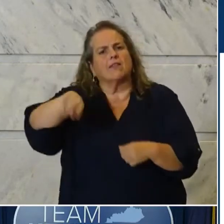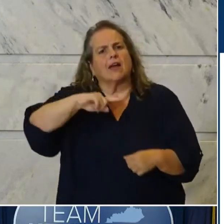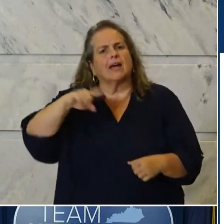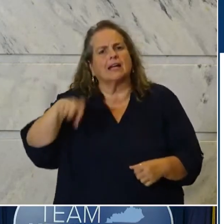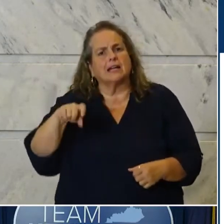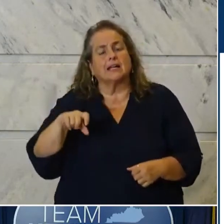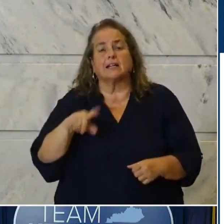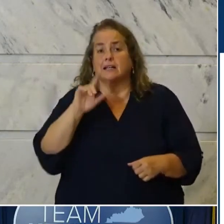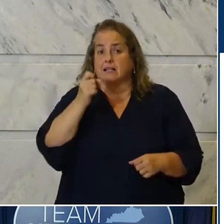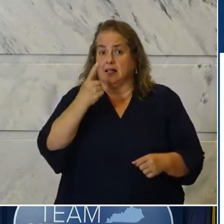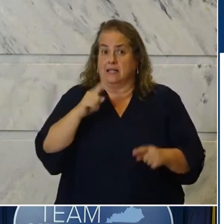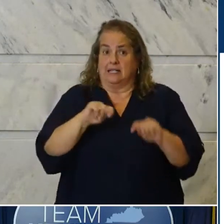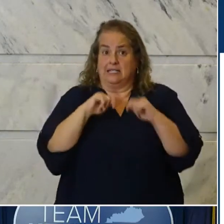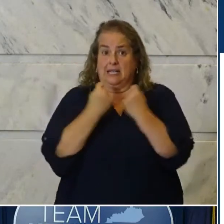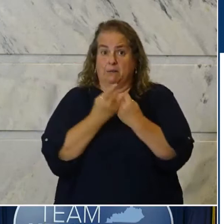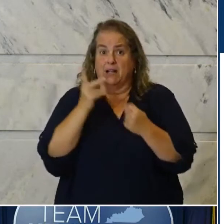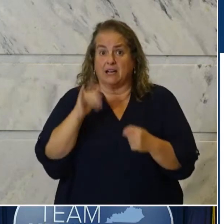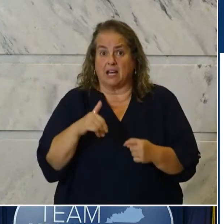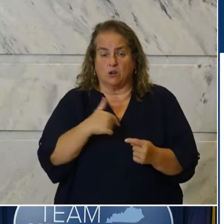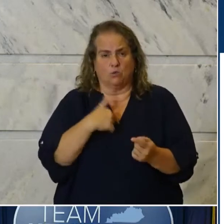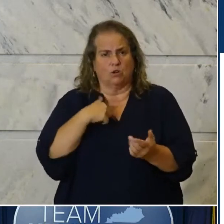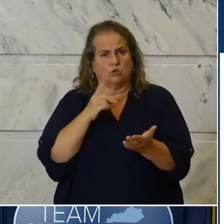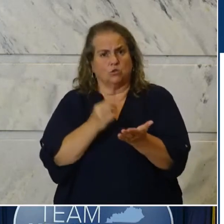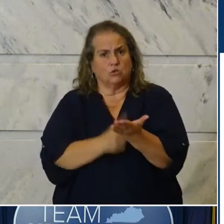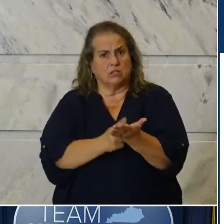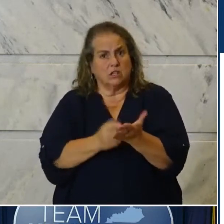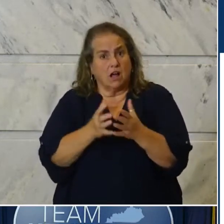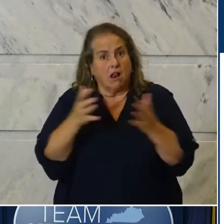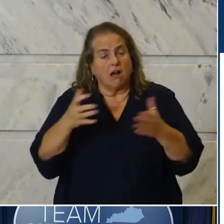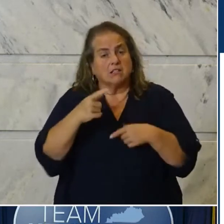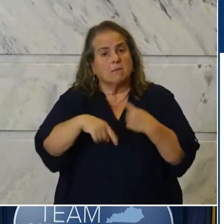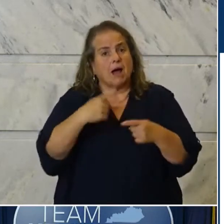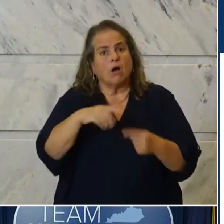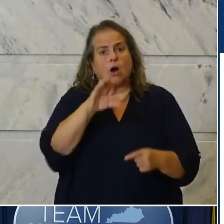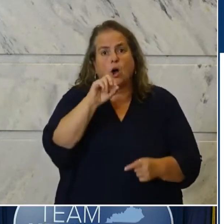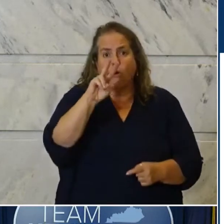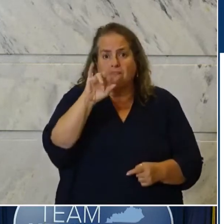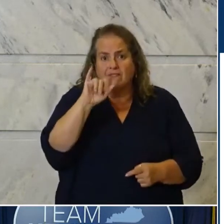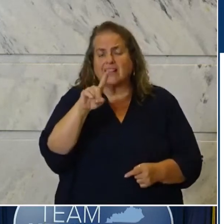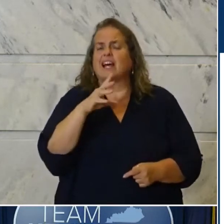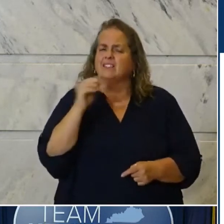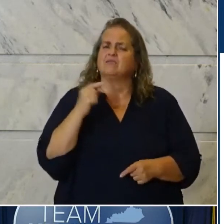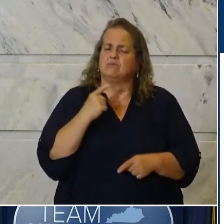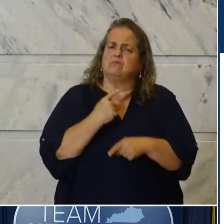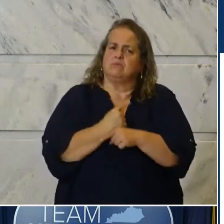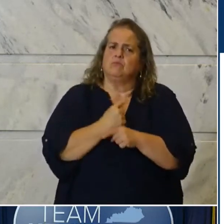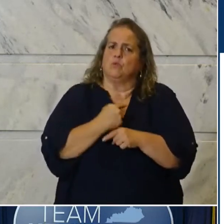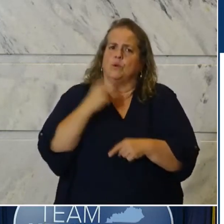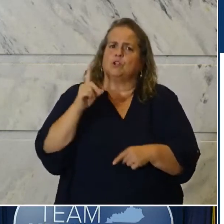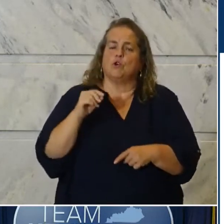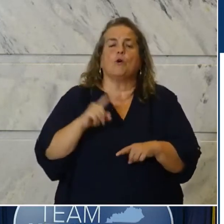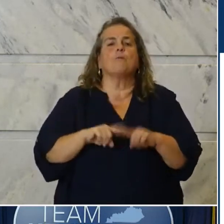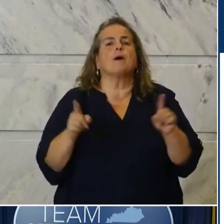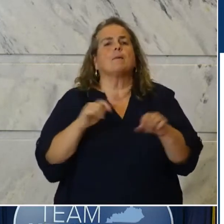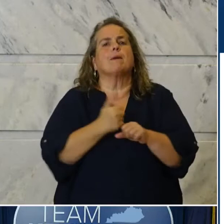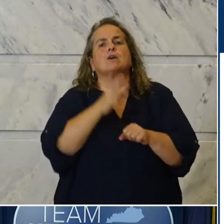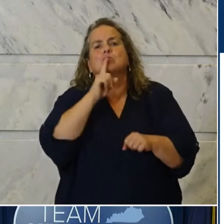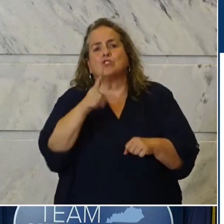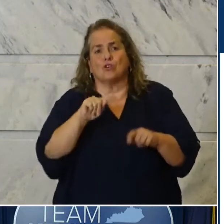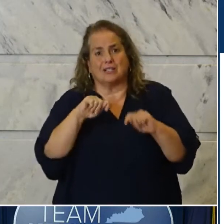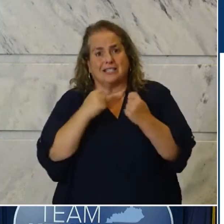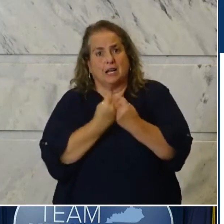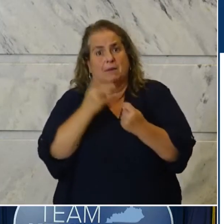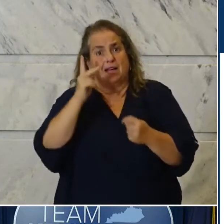Team Kentucky, we talk a lot about COVID, and rightfully so, but let's make sure Team Kentucky